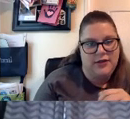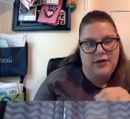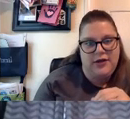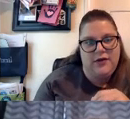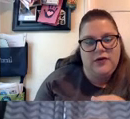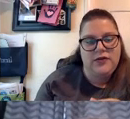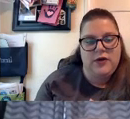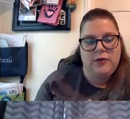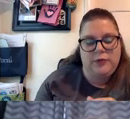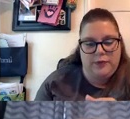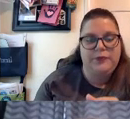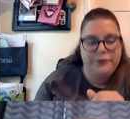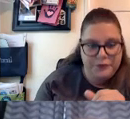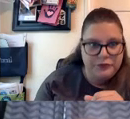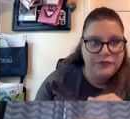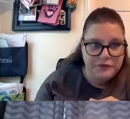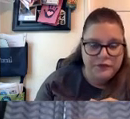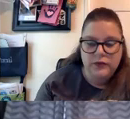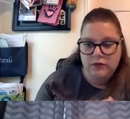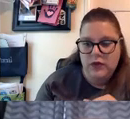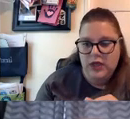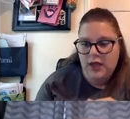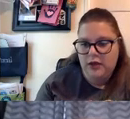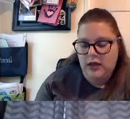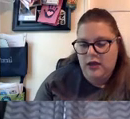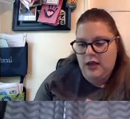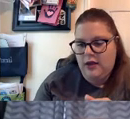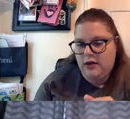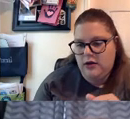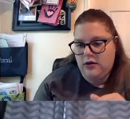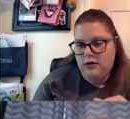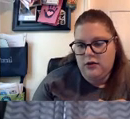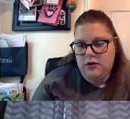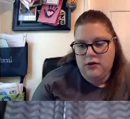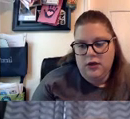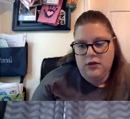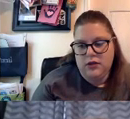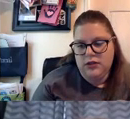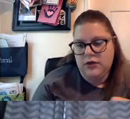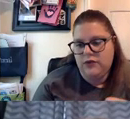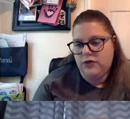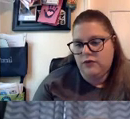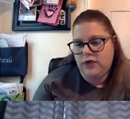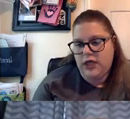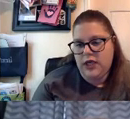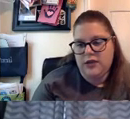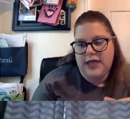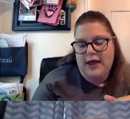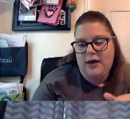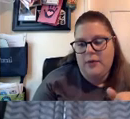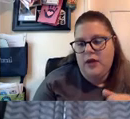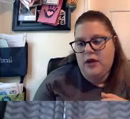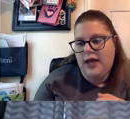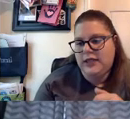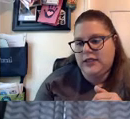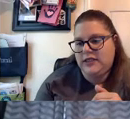background. Okay, so that's important too for people who are Mac people to know that. Yeah. That's the same thing as artifact. So in the reading